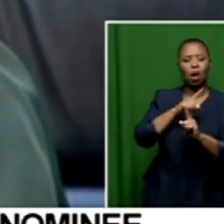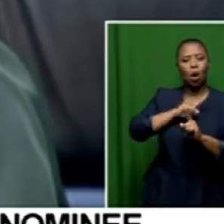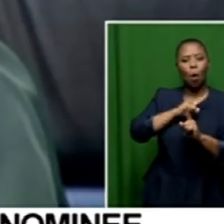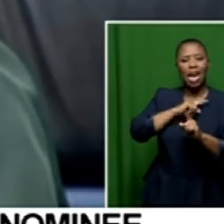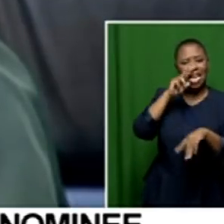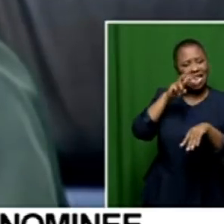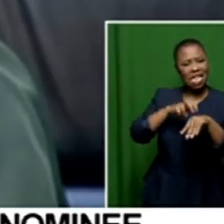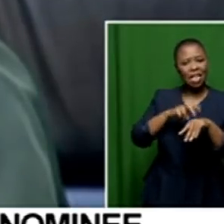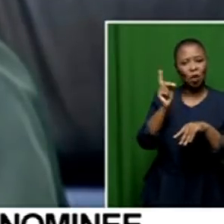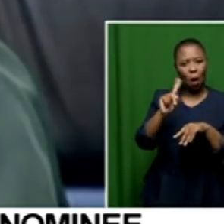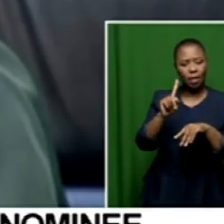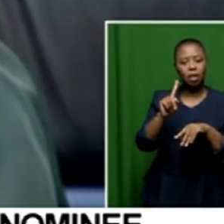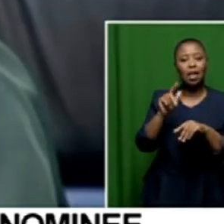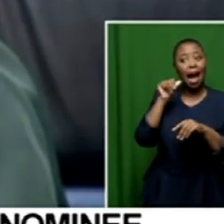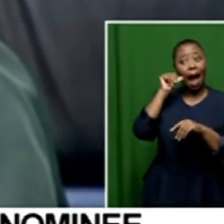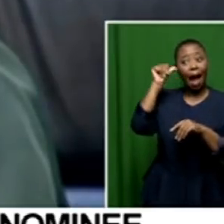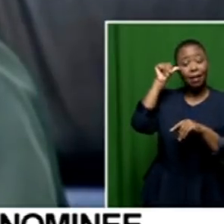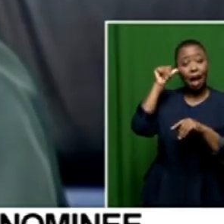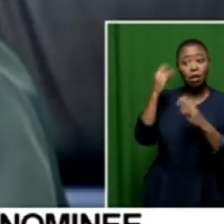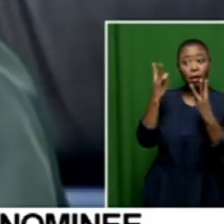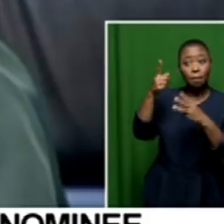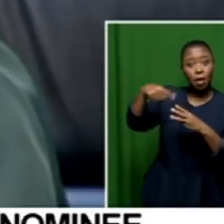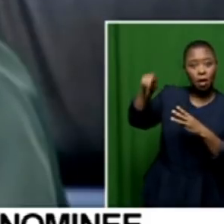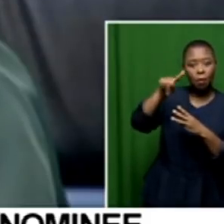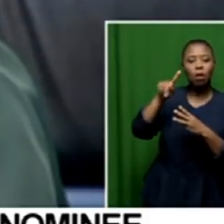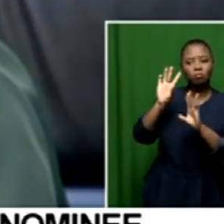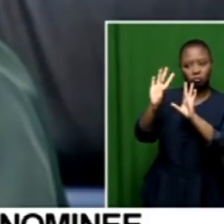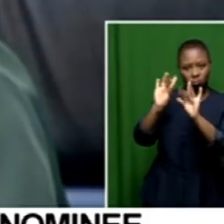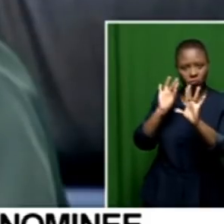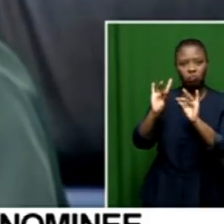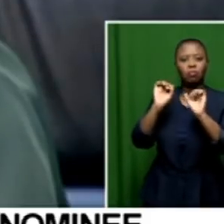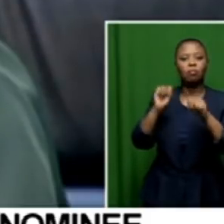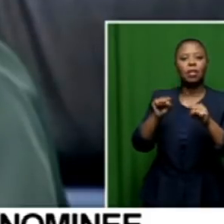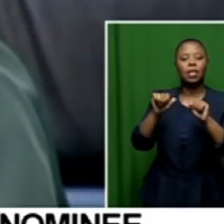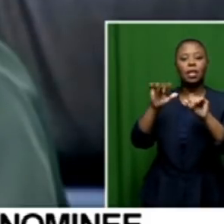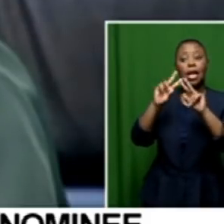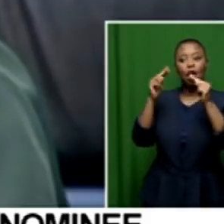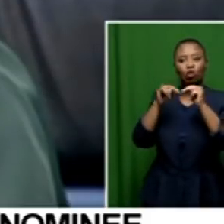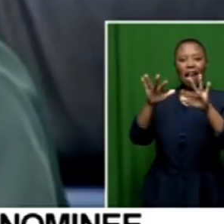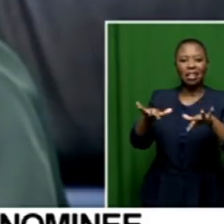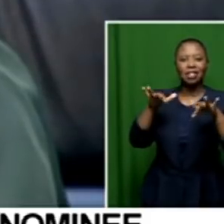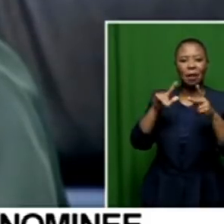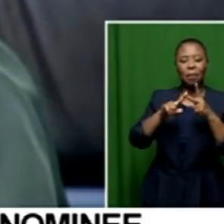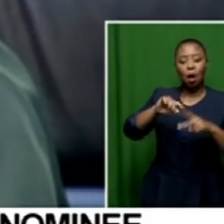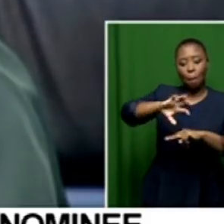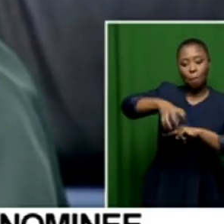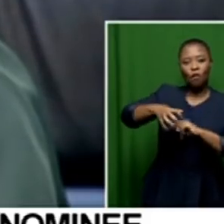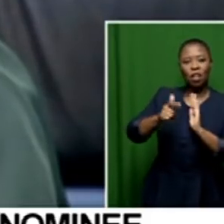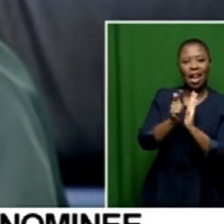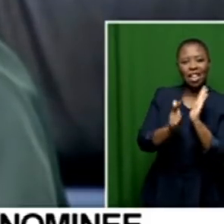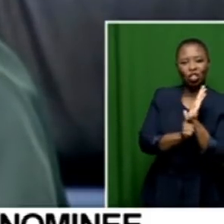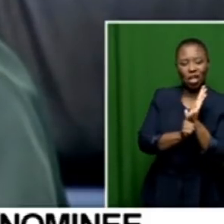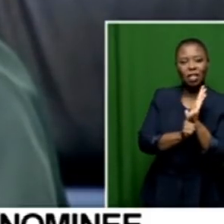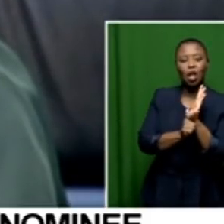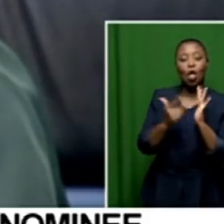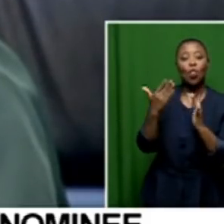requires that adult citizens may be elected to the National Assembly and provincial legislatures only